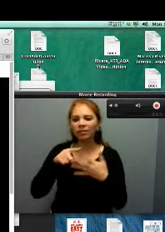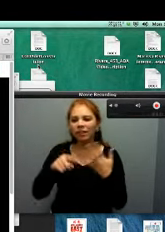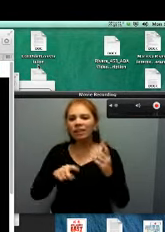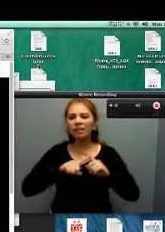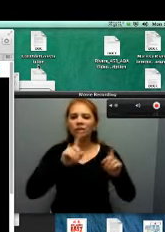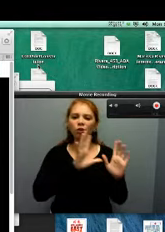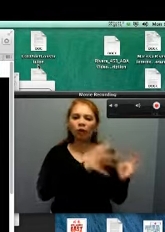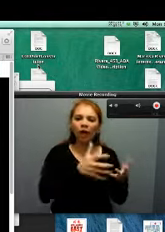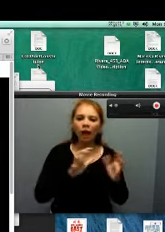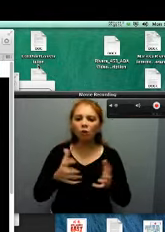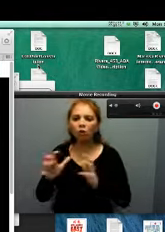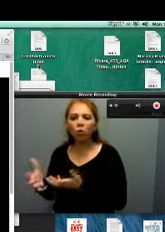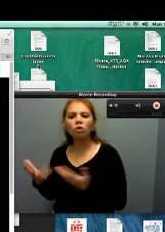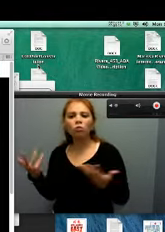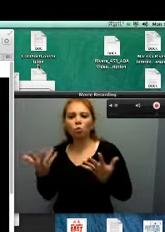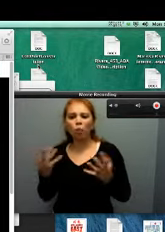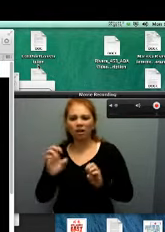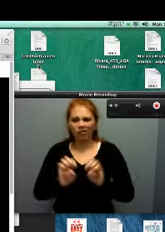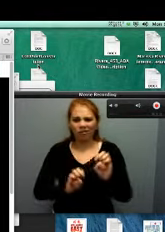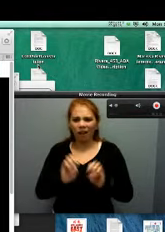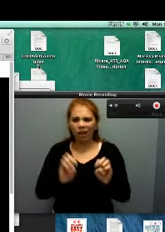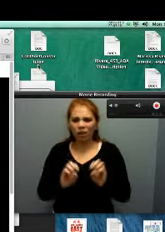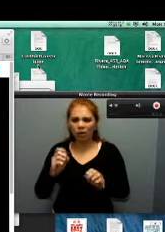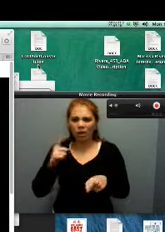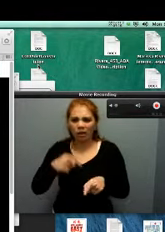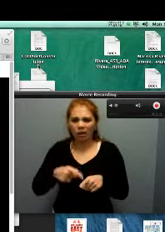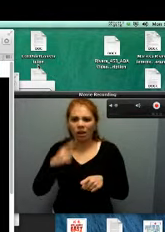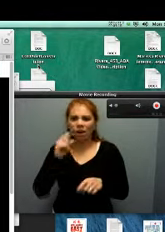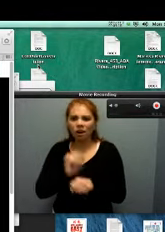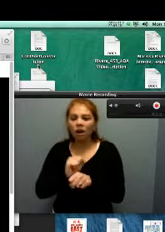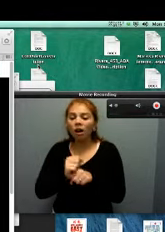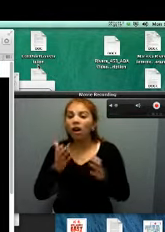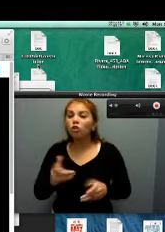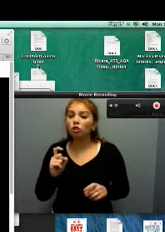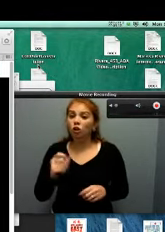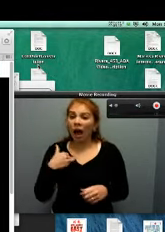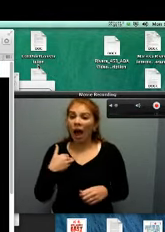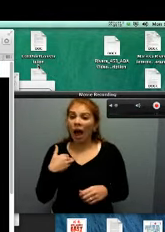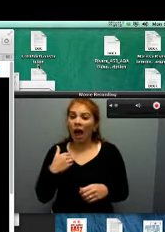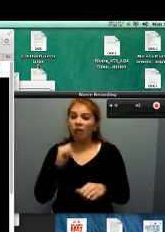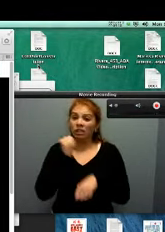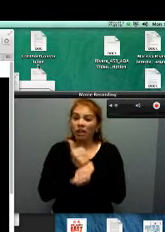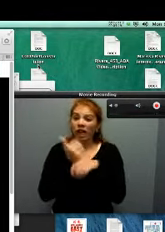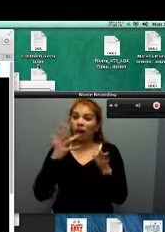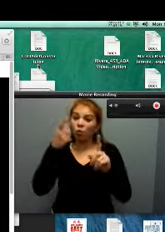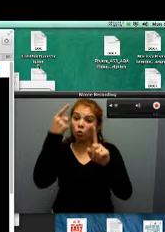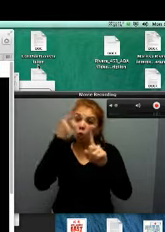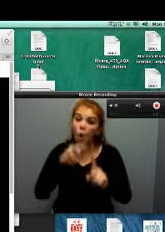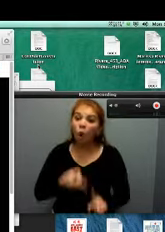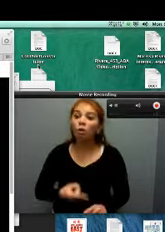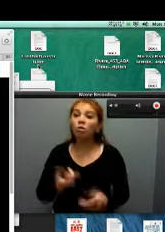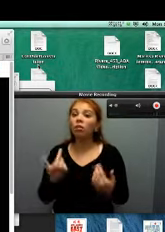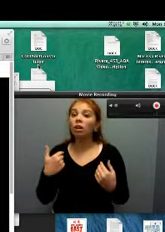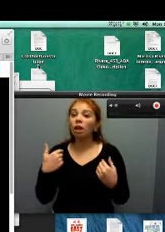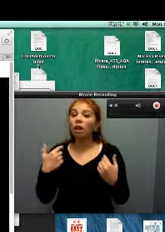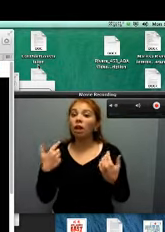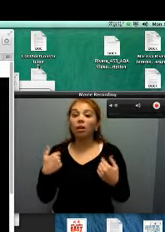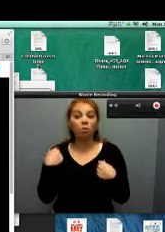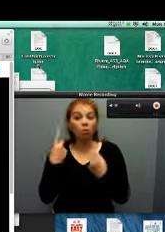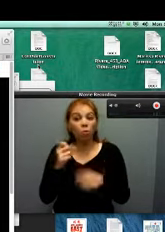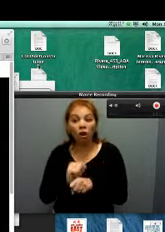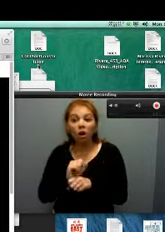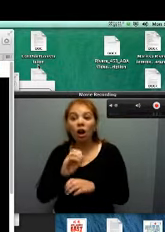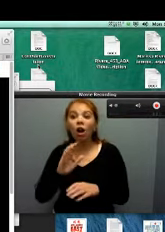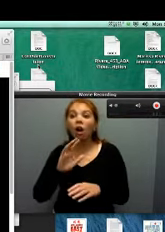categories of what you're evaluating. So an employee should have a set of goals that they've been working on all year.